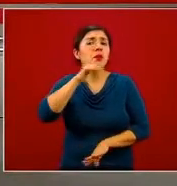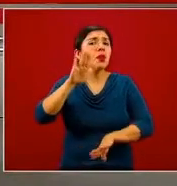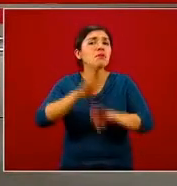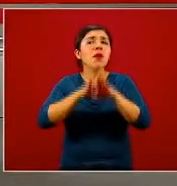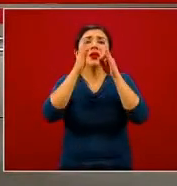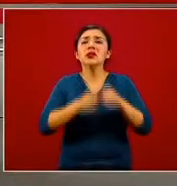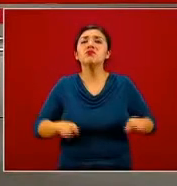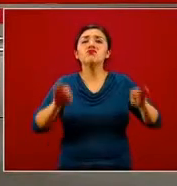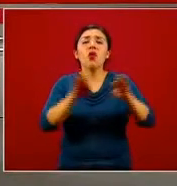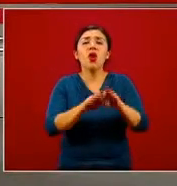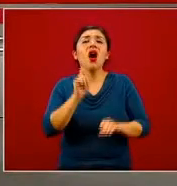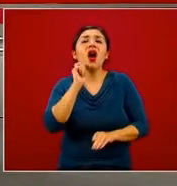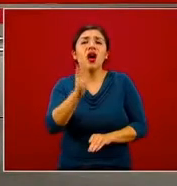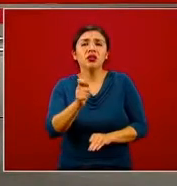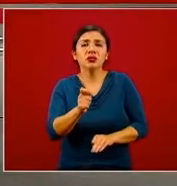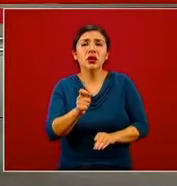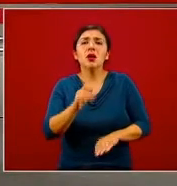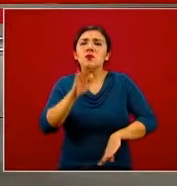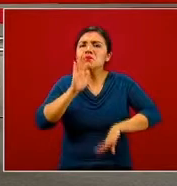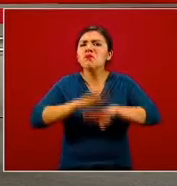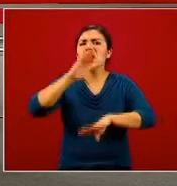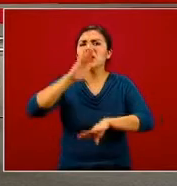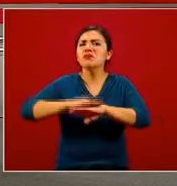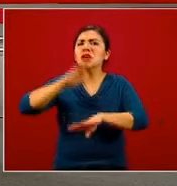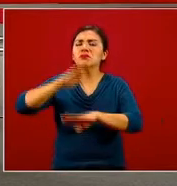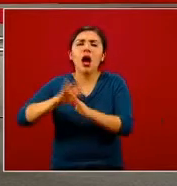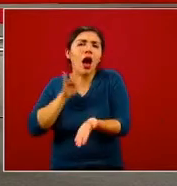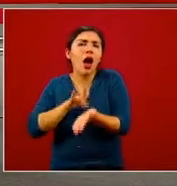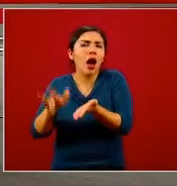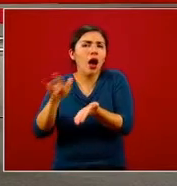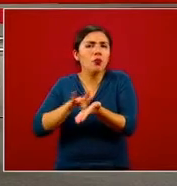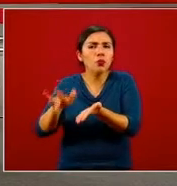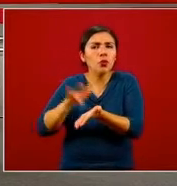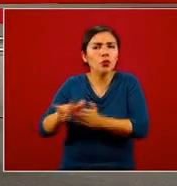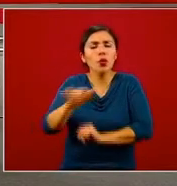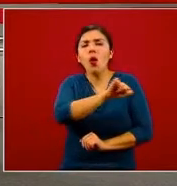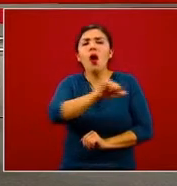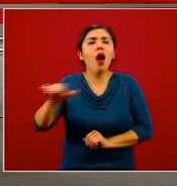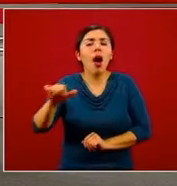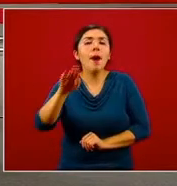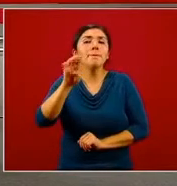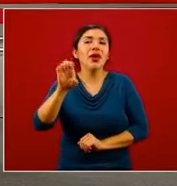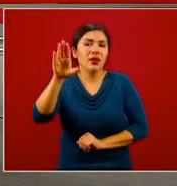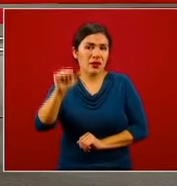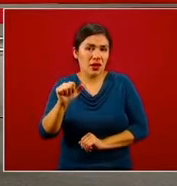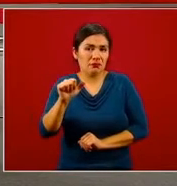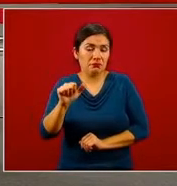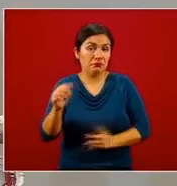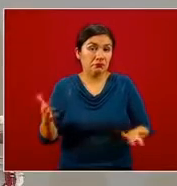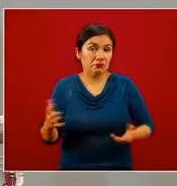be increased, specifically with regard to training of specialists.